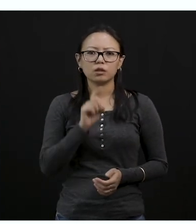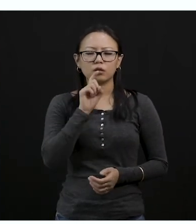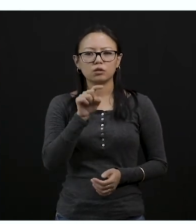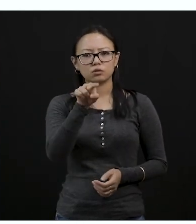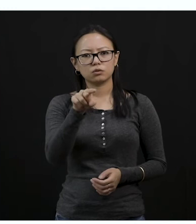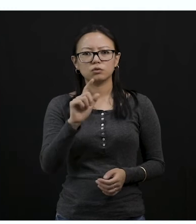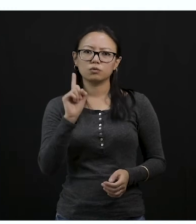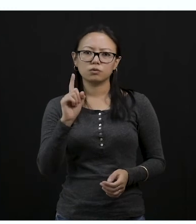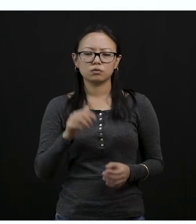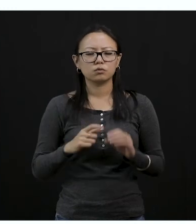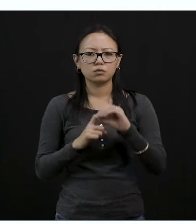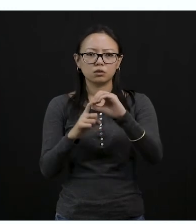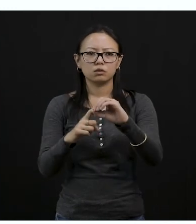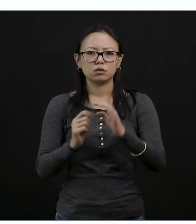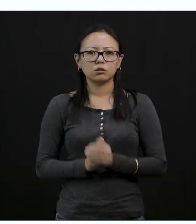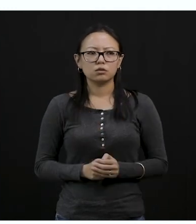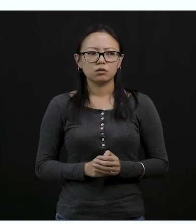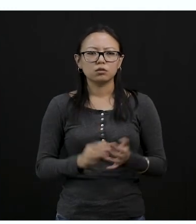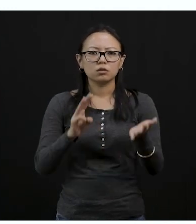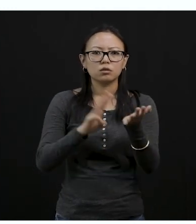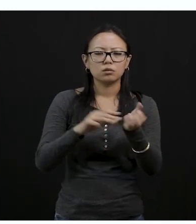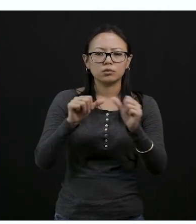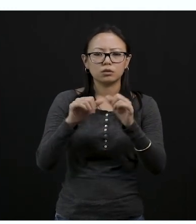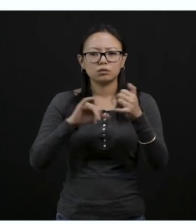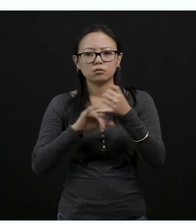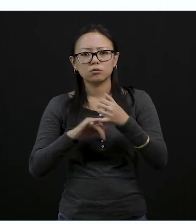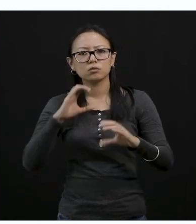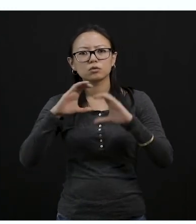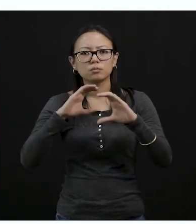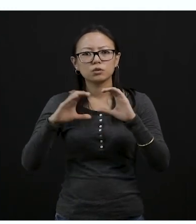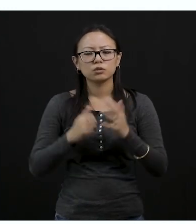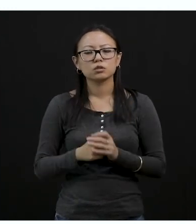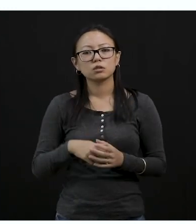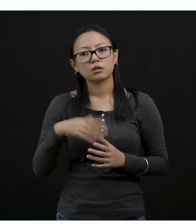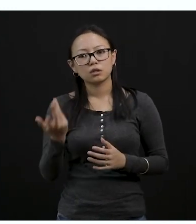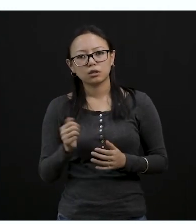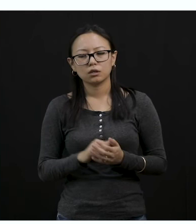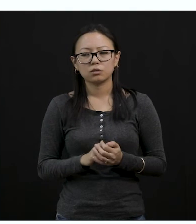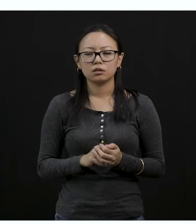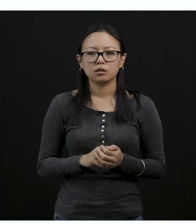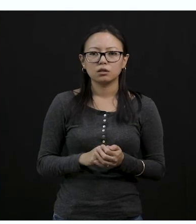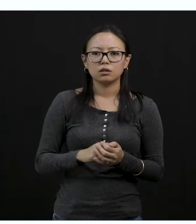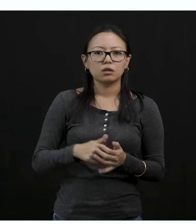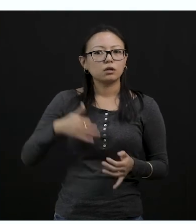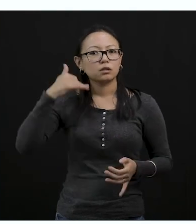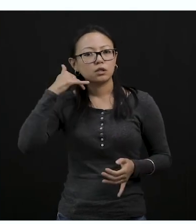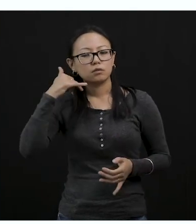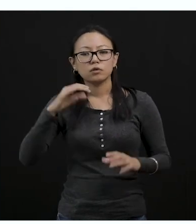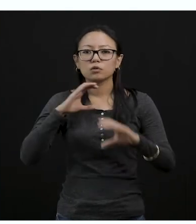more, what is the difference between a mass communication and a communication from a